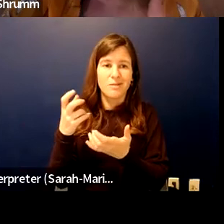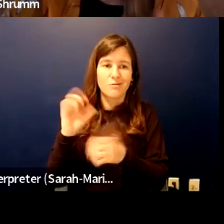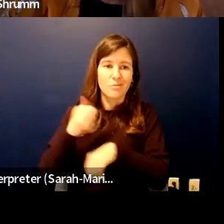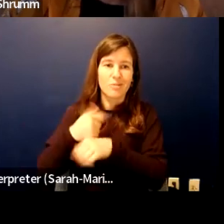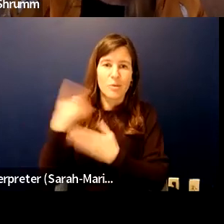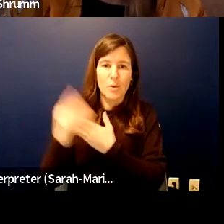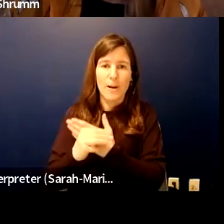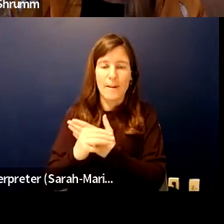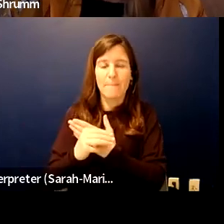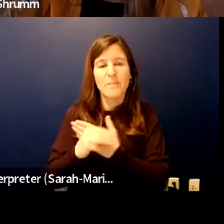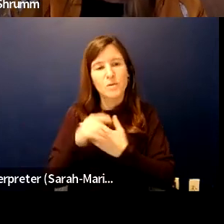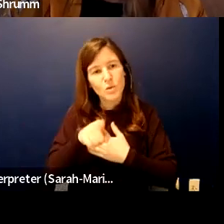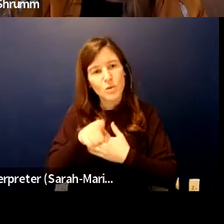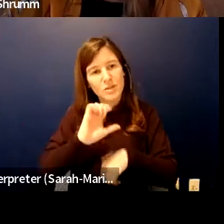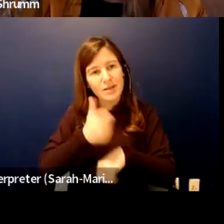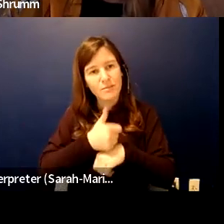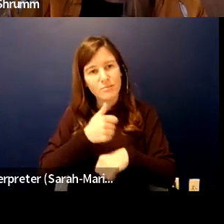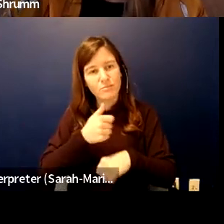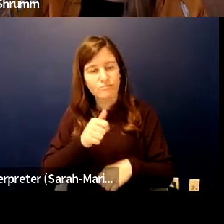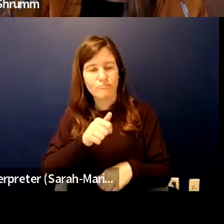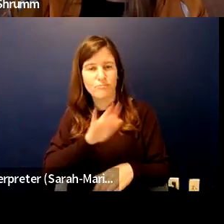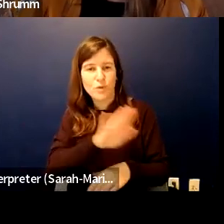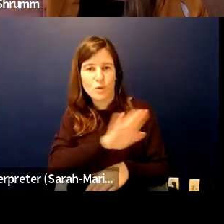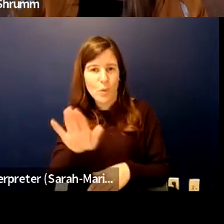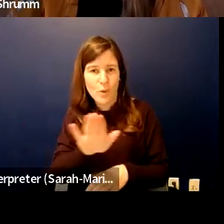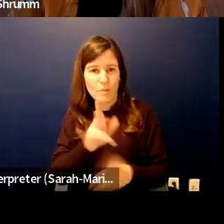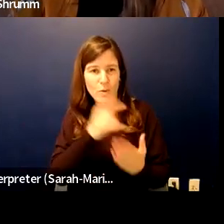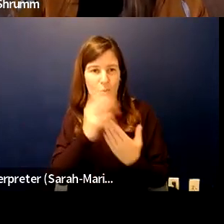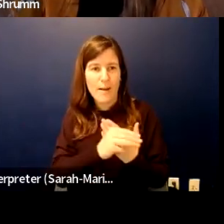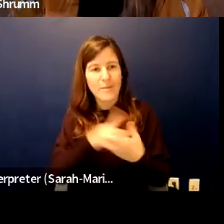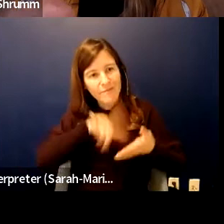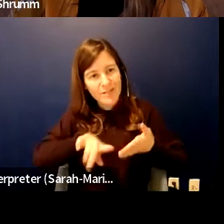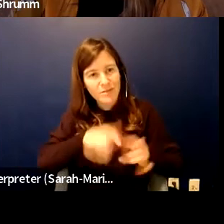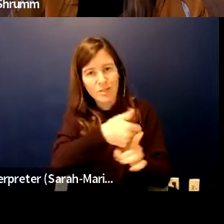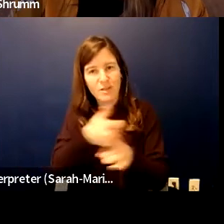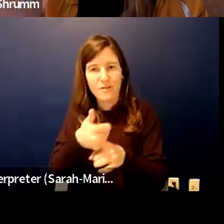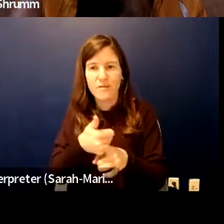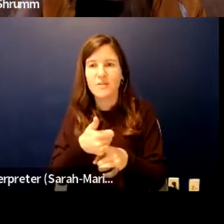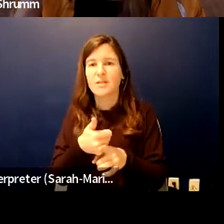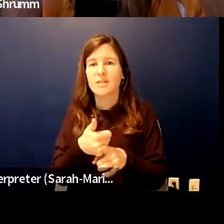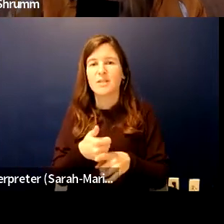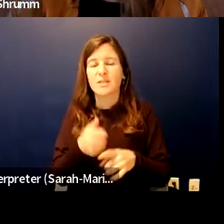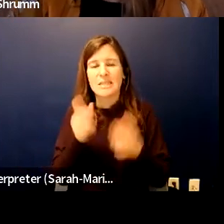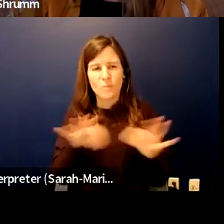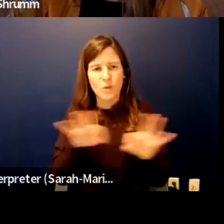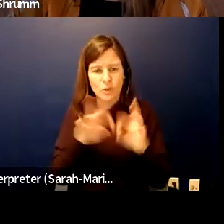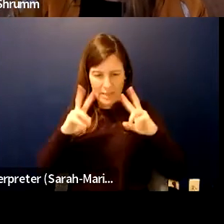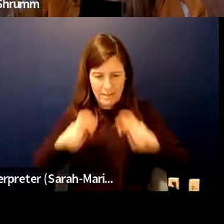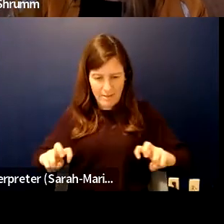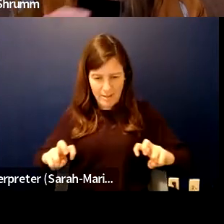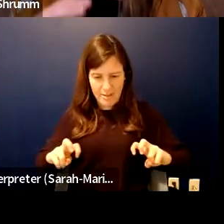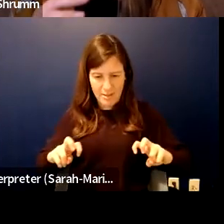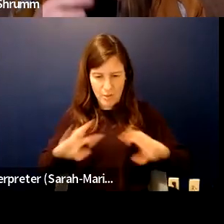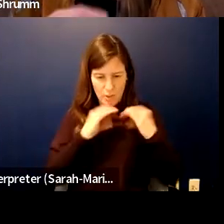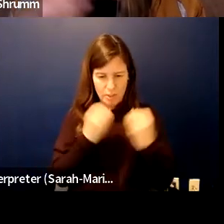you're self-investigating, just as grant is doing, so that you can know yourselves as an organization and